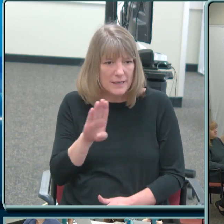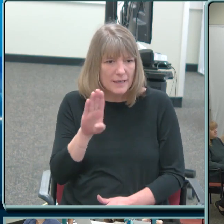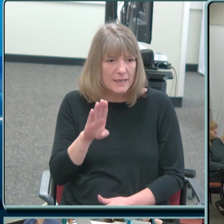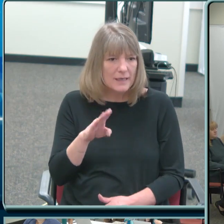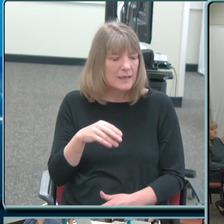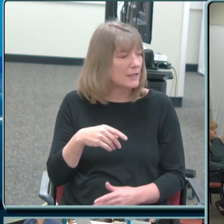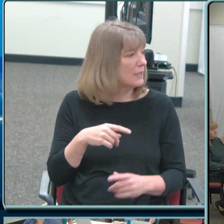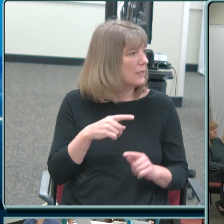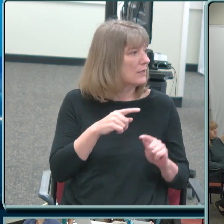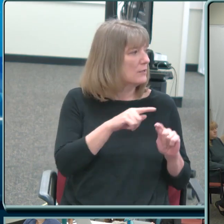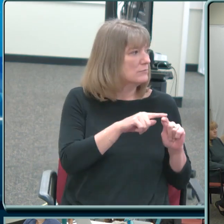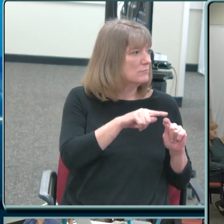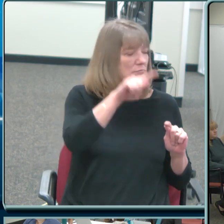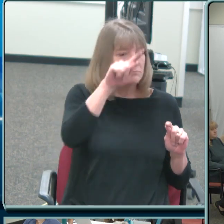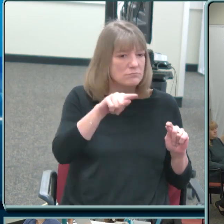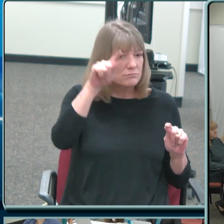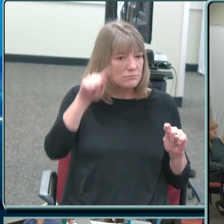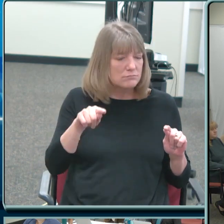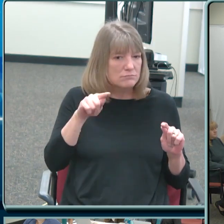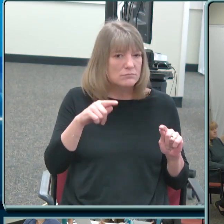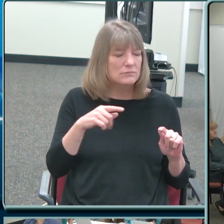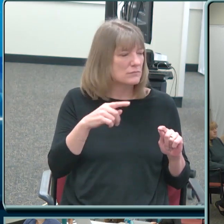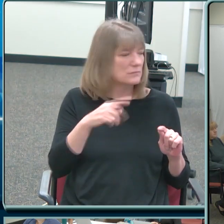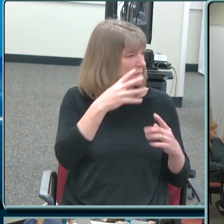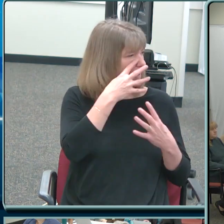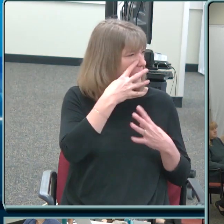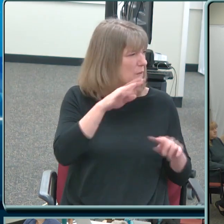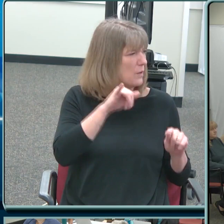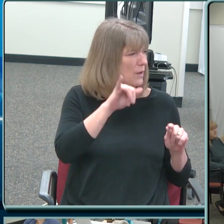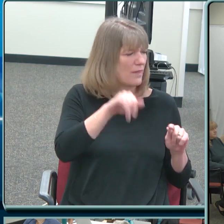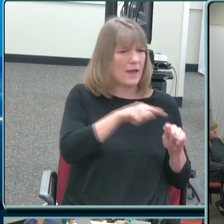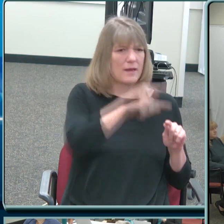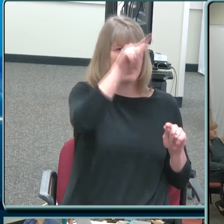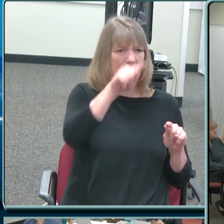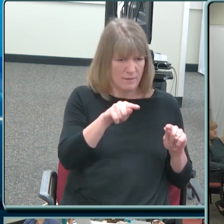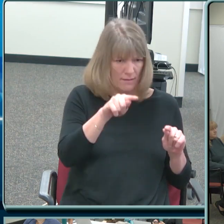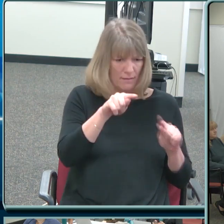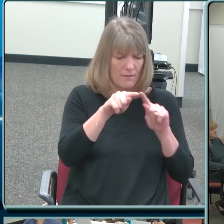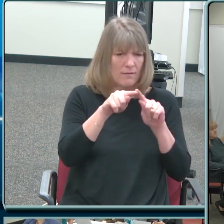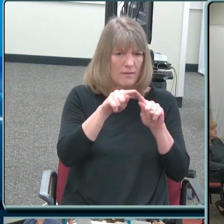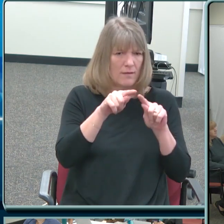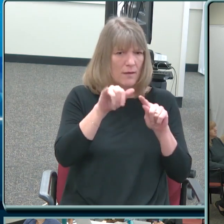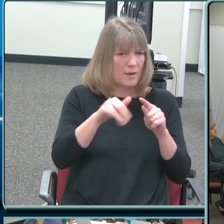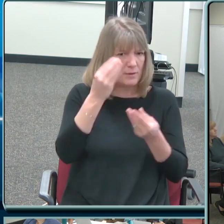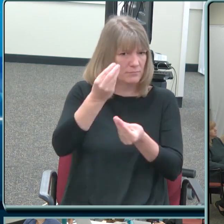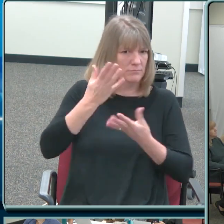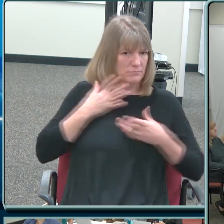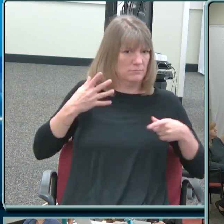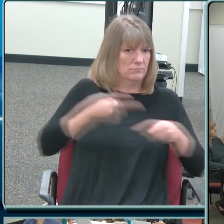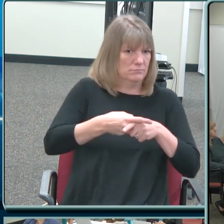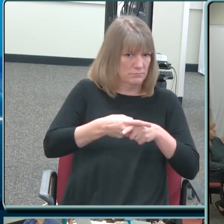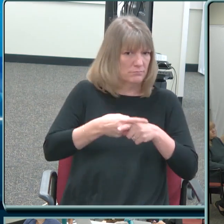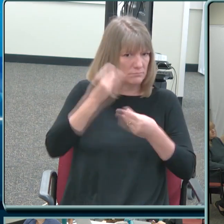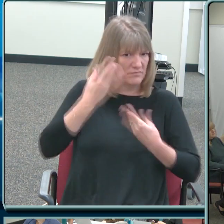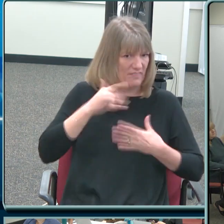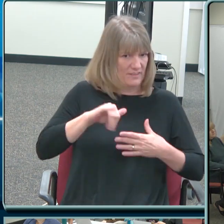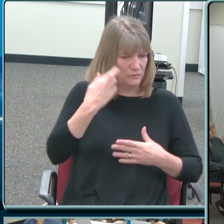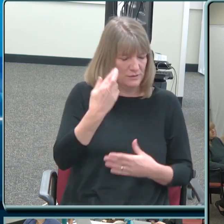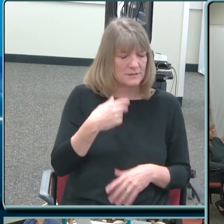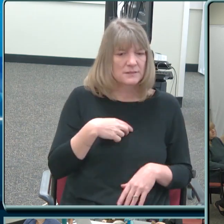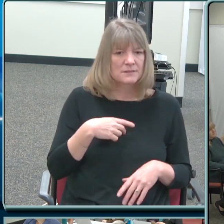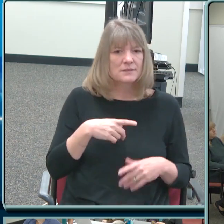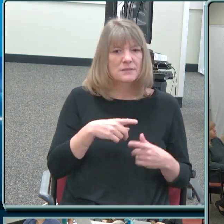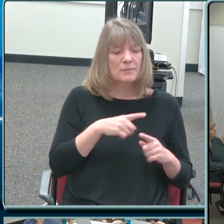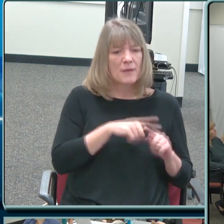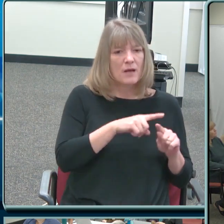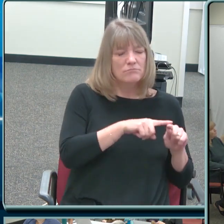there, based on percent positivity, kind of ignore that dip. That's probably might be a reporting artifact. But basically, again, peaking around mid or